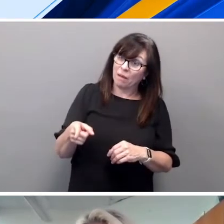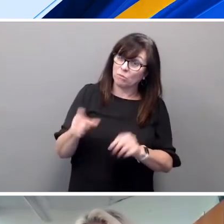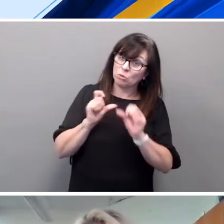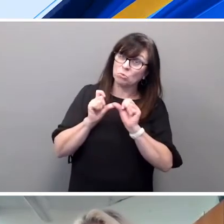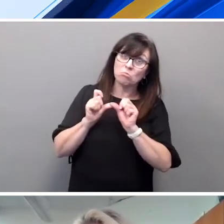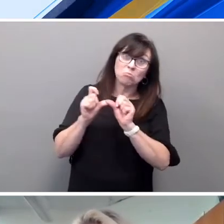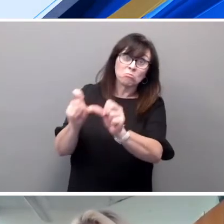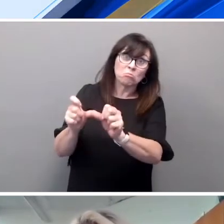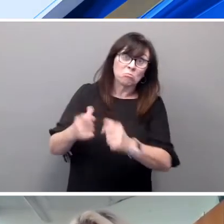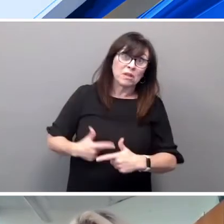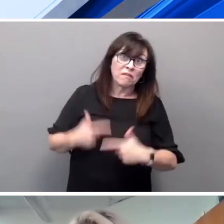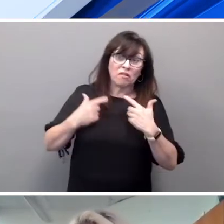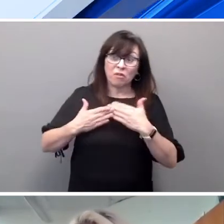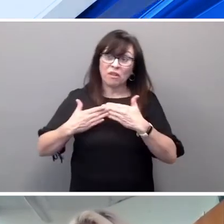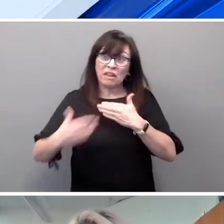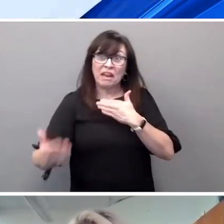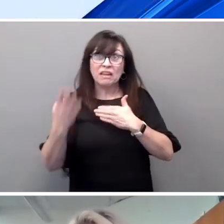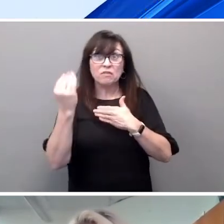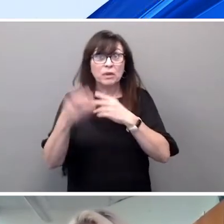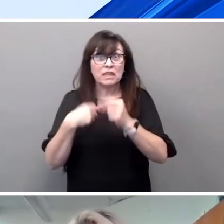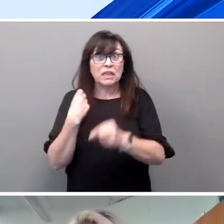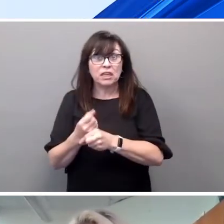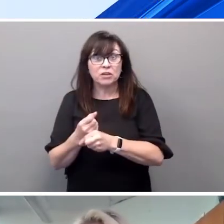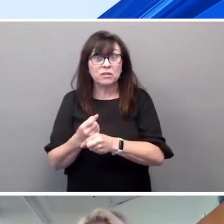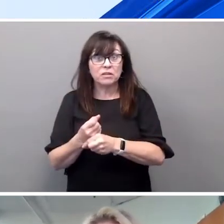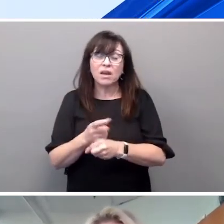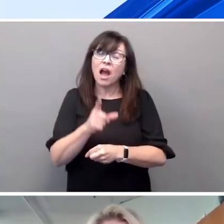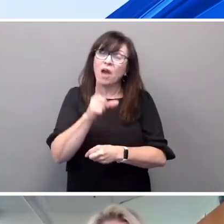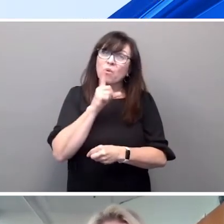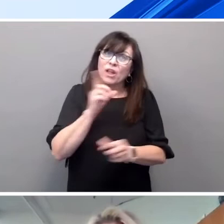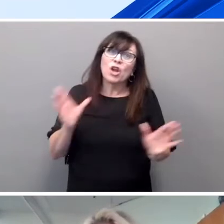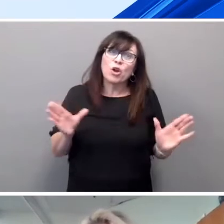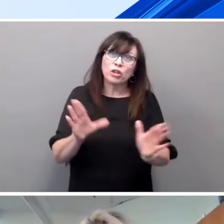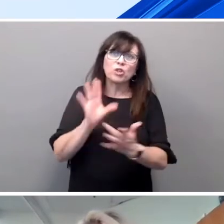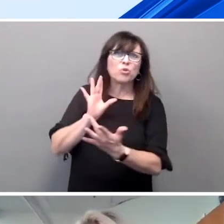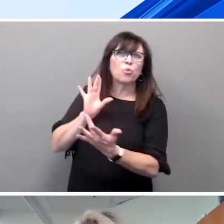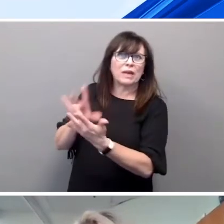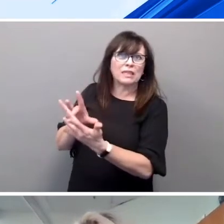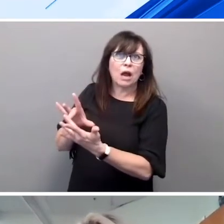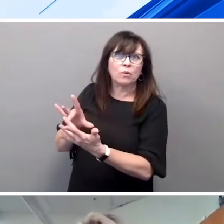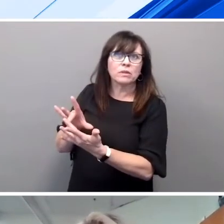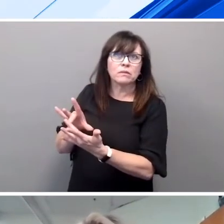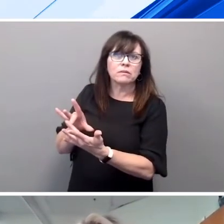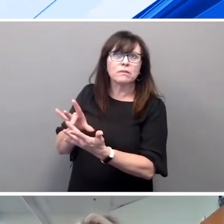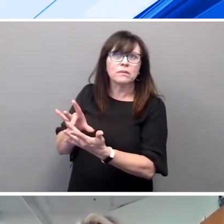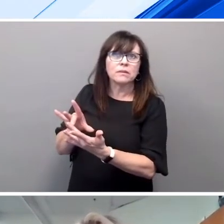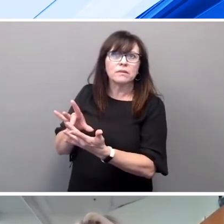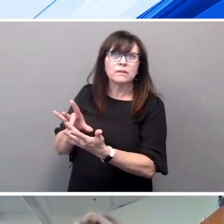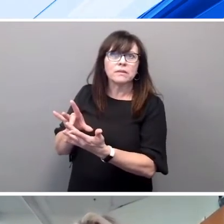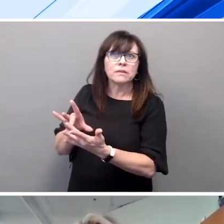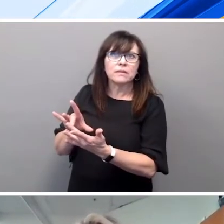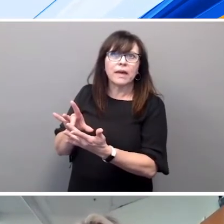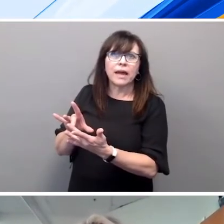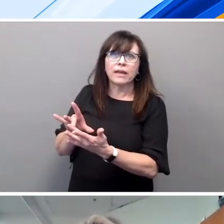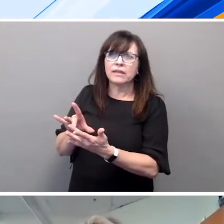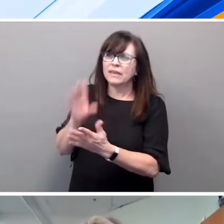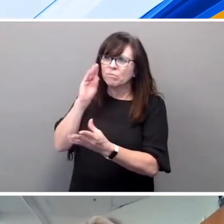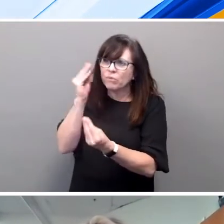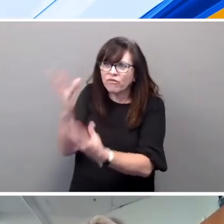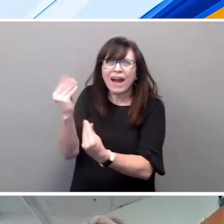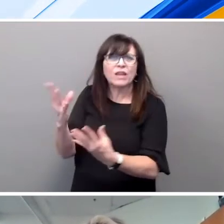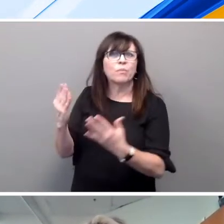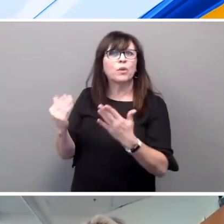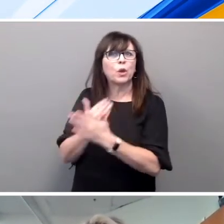around for another 14 years. I really encourage you to reach out and give them this latest data on